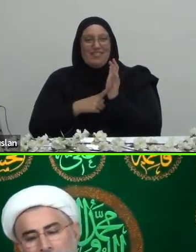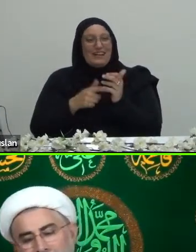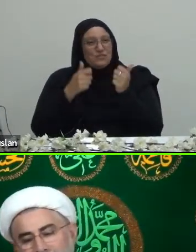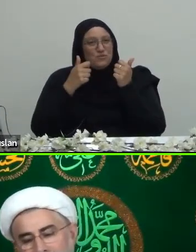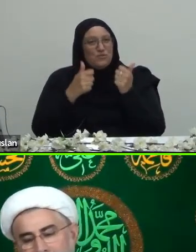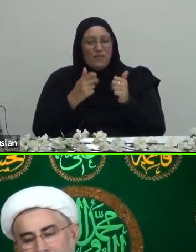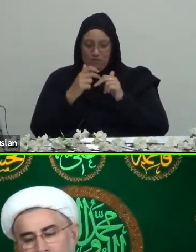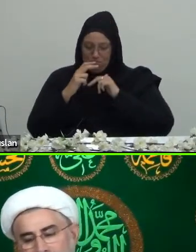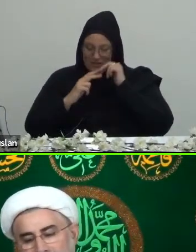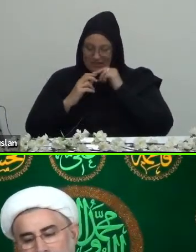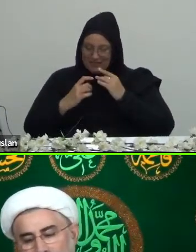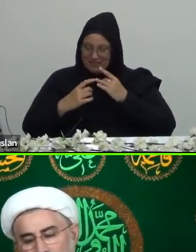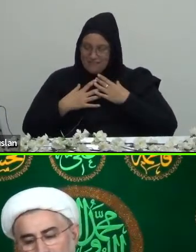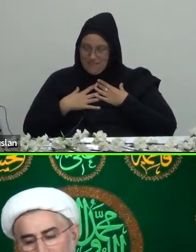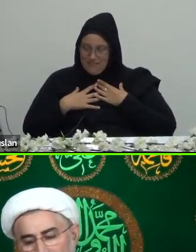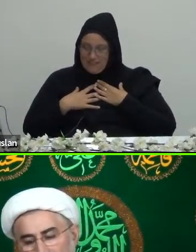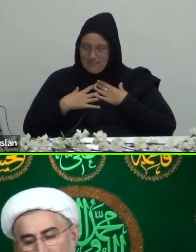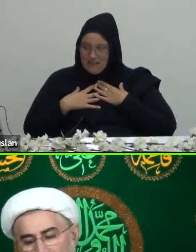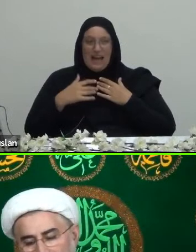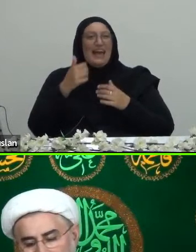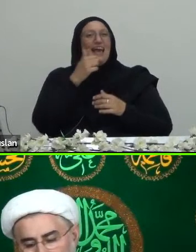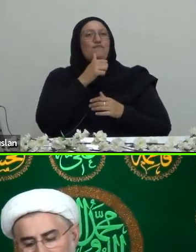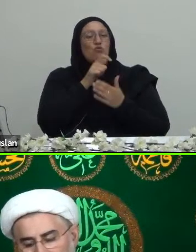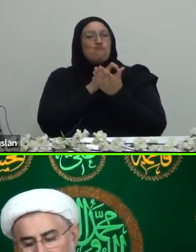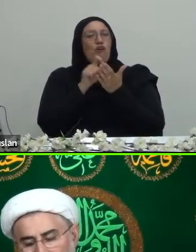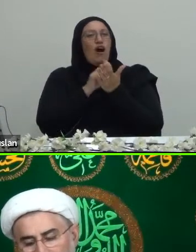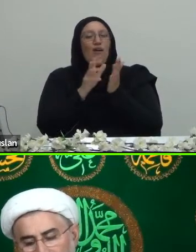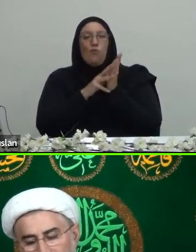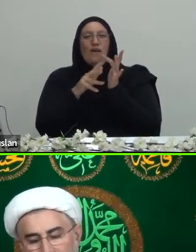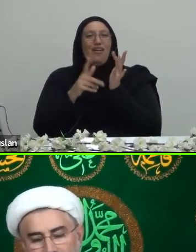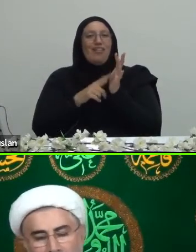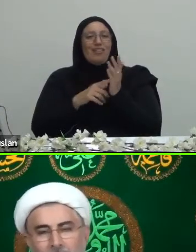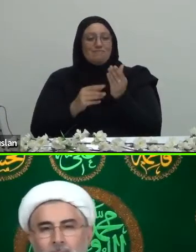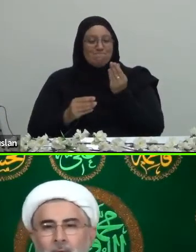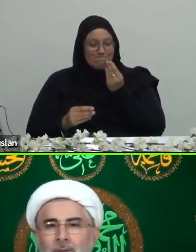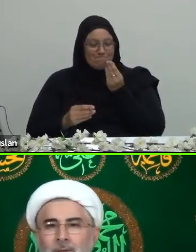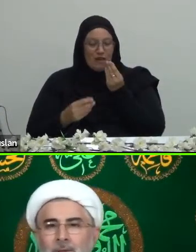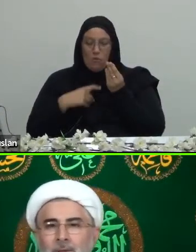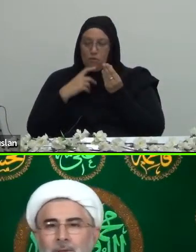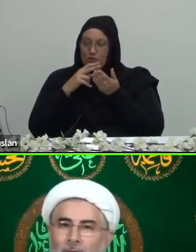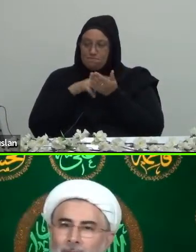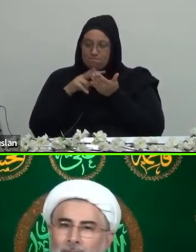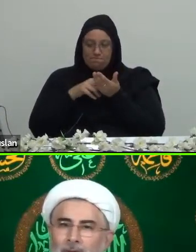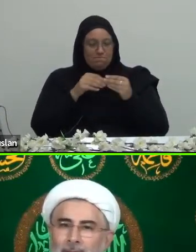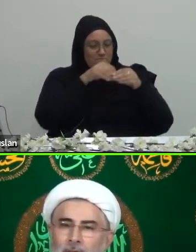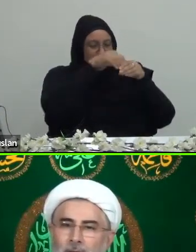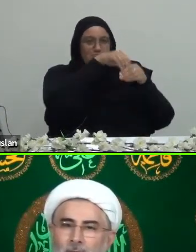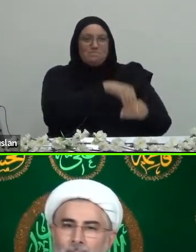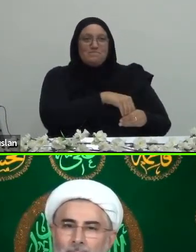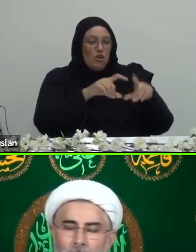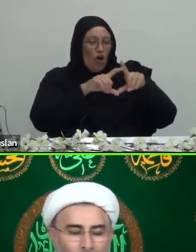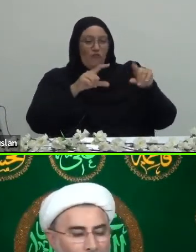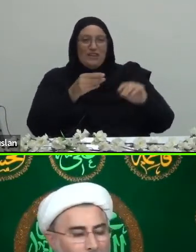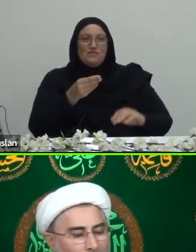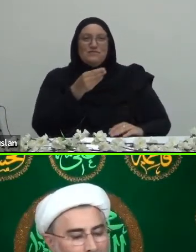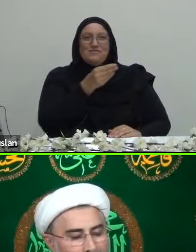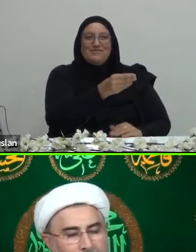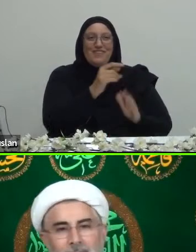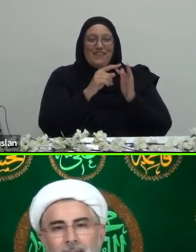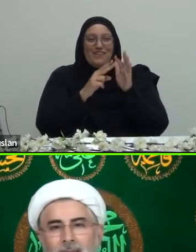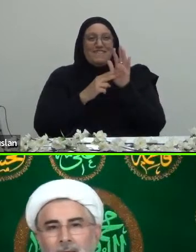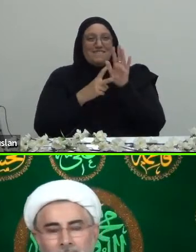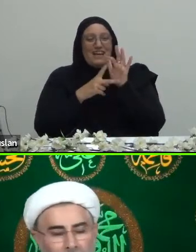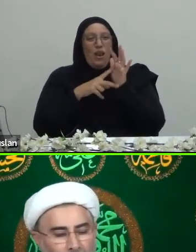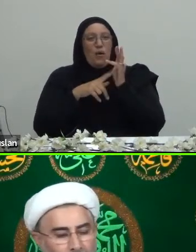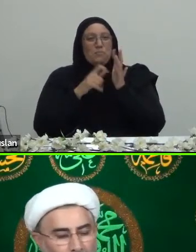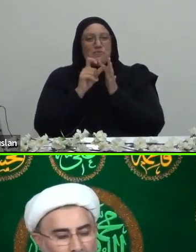So I've written, say my will, and we'll talk about the details of it, put it in an envelope in a traditional way, and